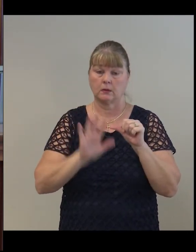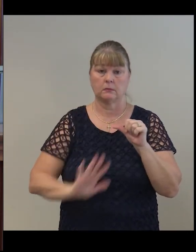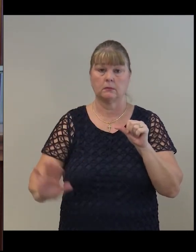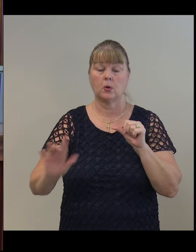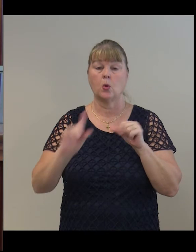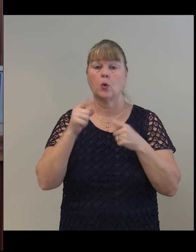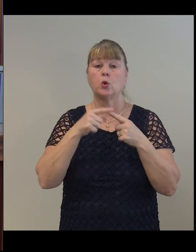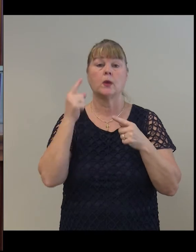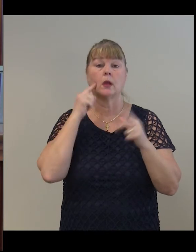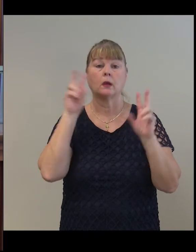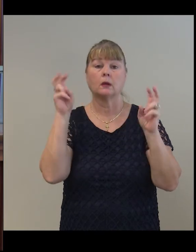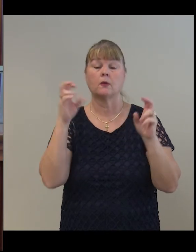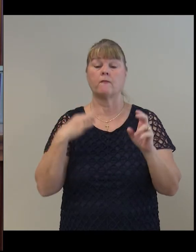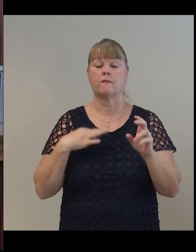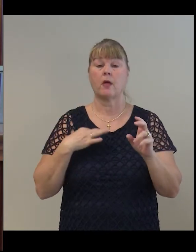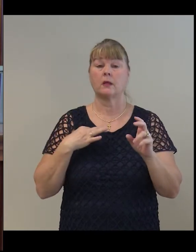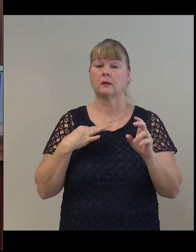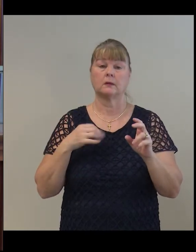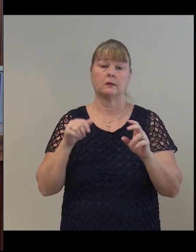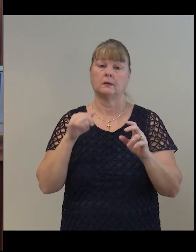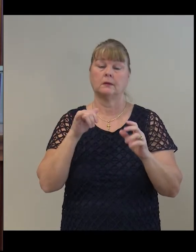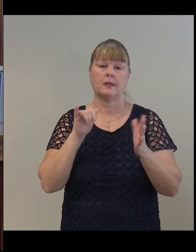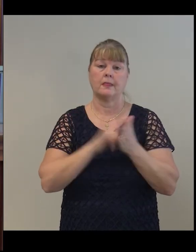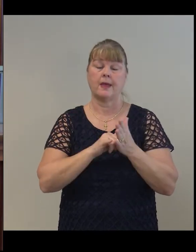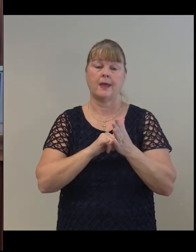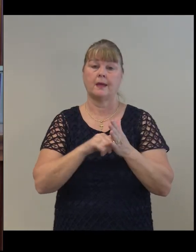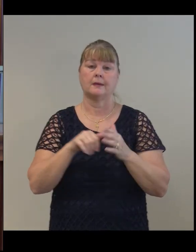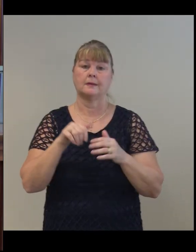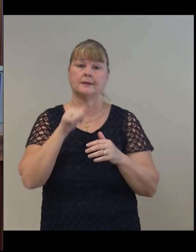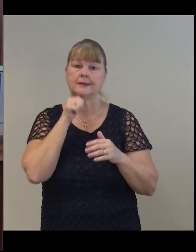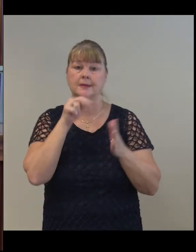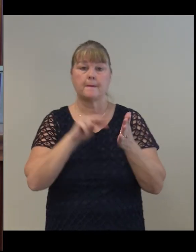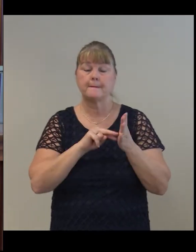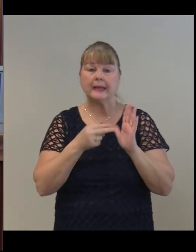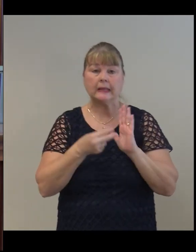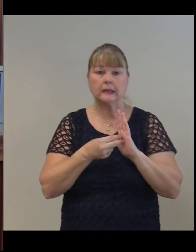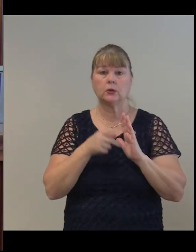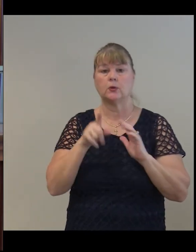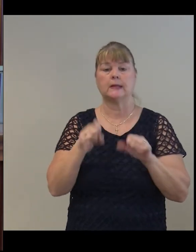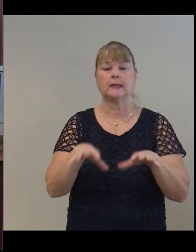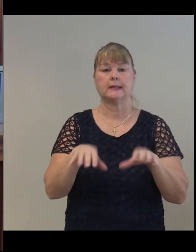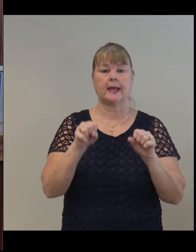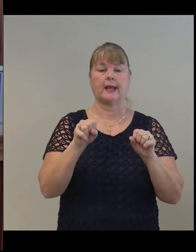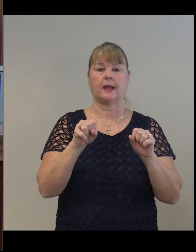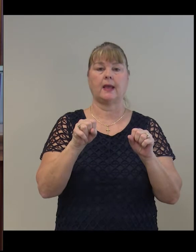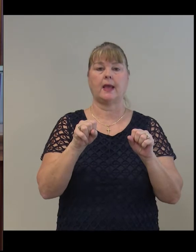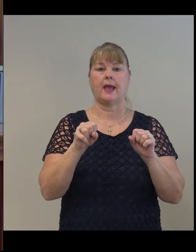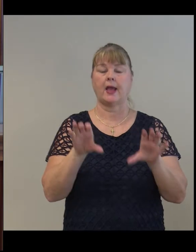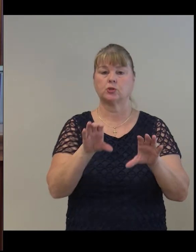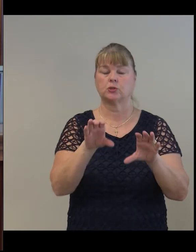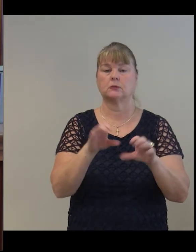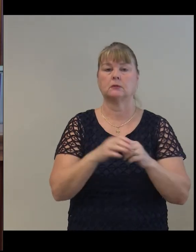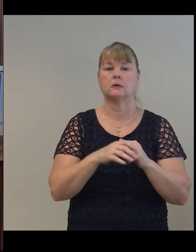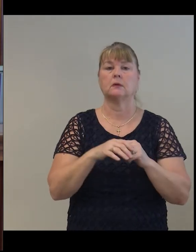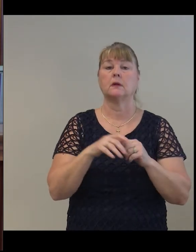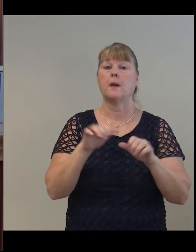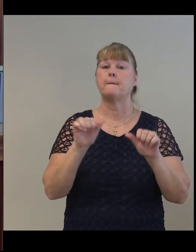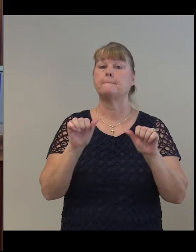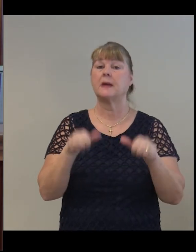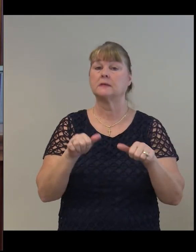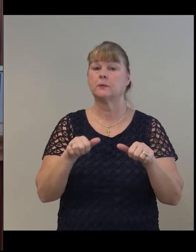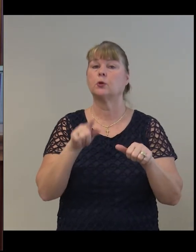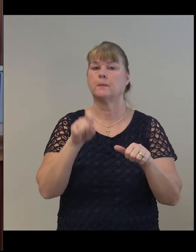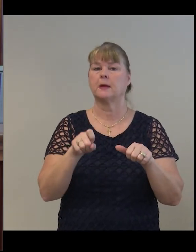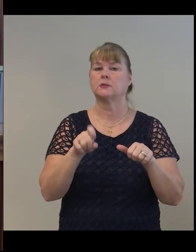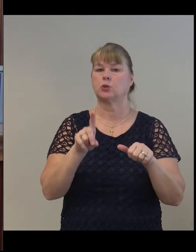States. When you hear the term volunteer, it doesn't incite that you need to take action. It says it's